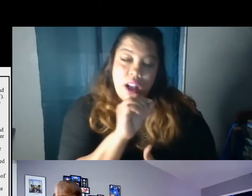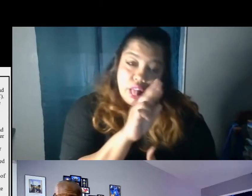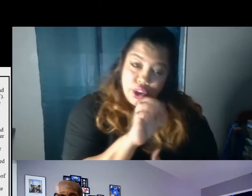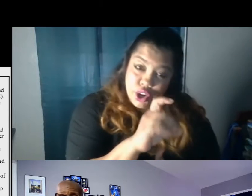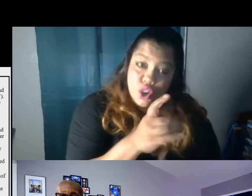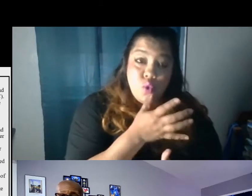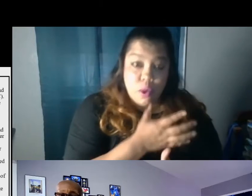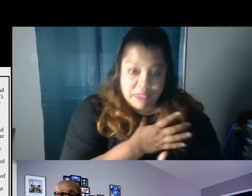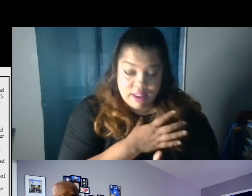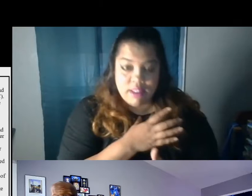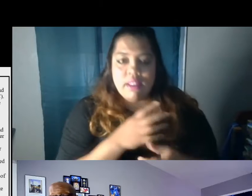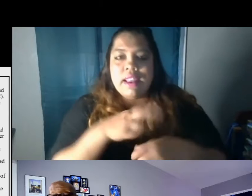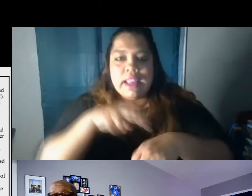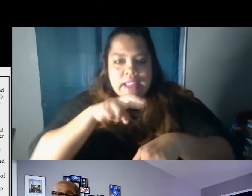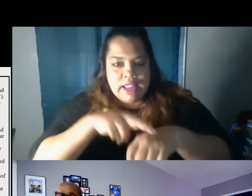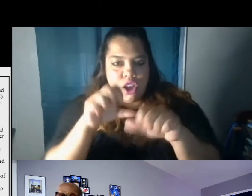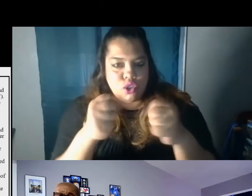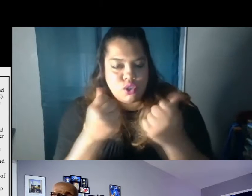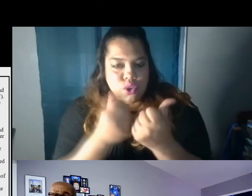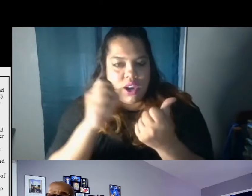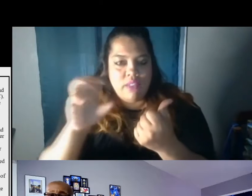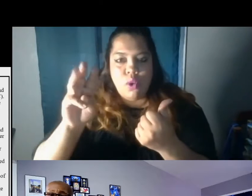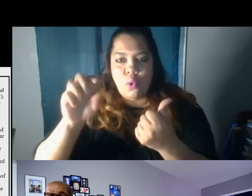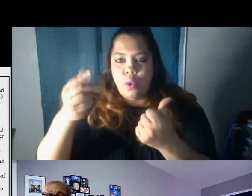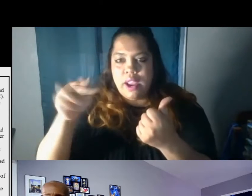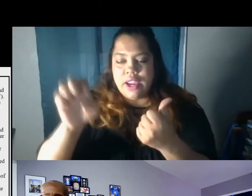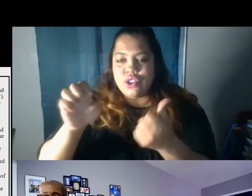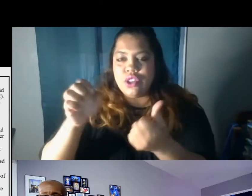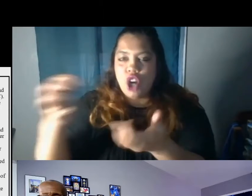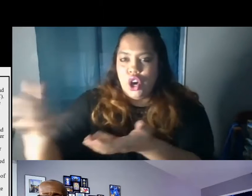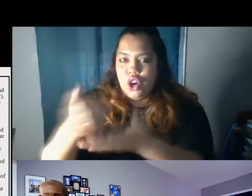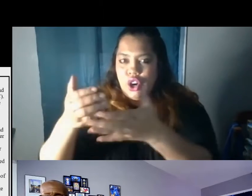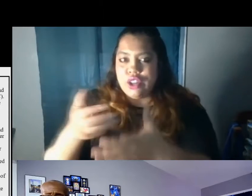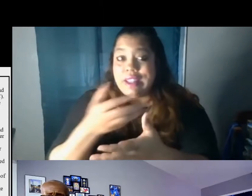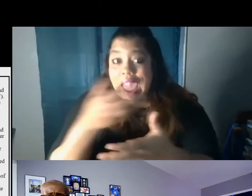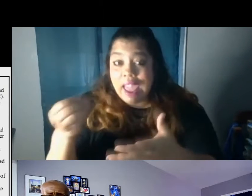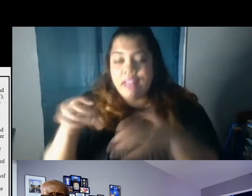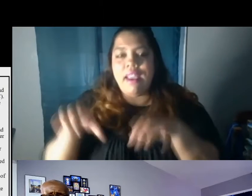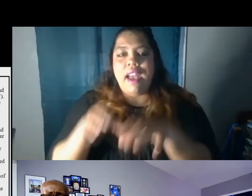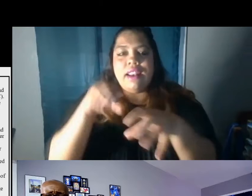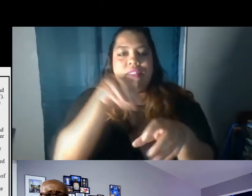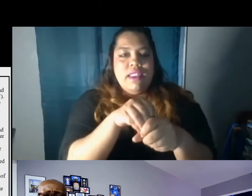the Association for the Study of Negro Life and History.